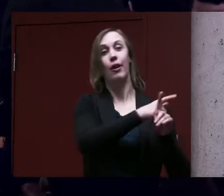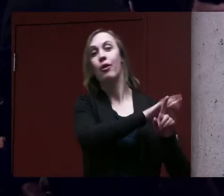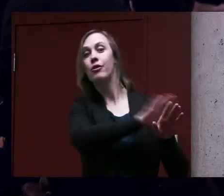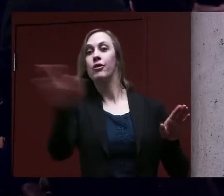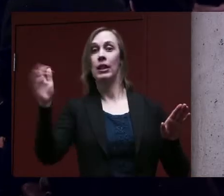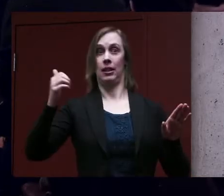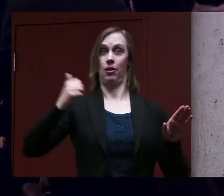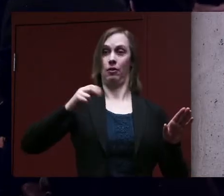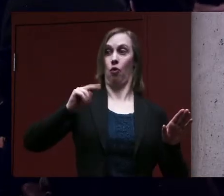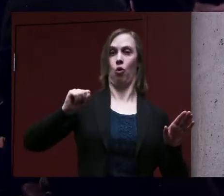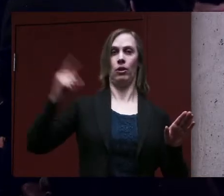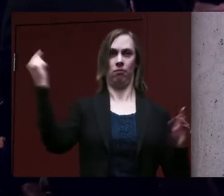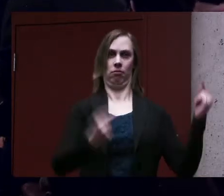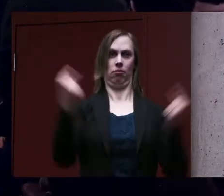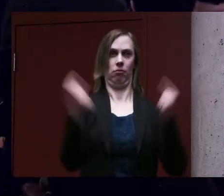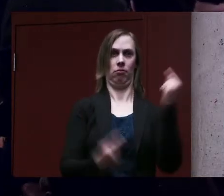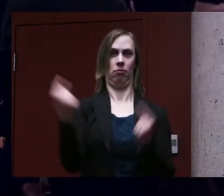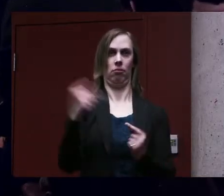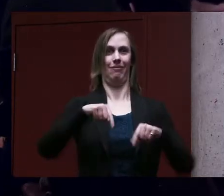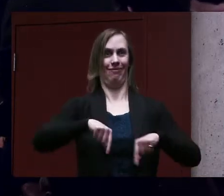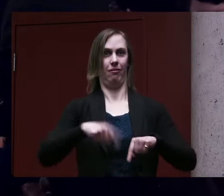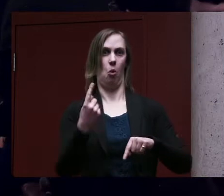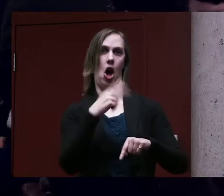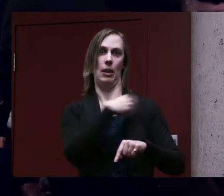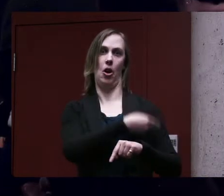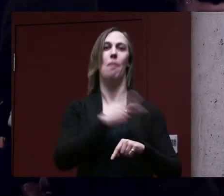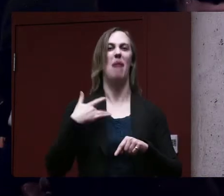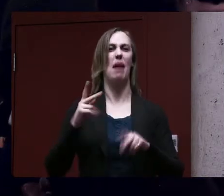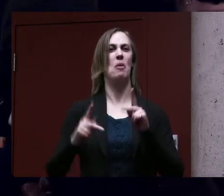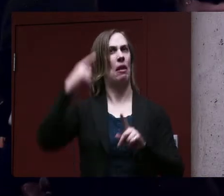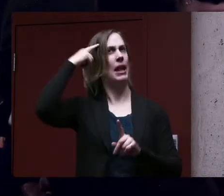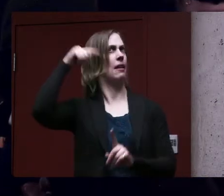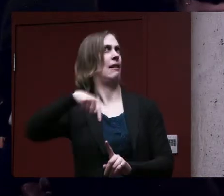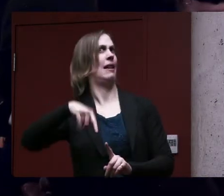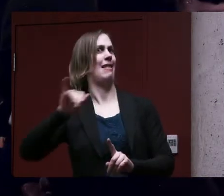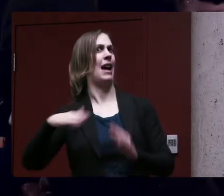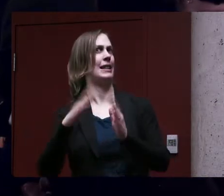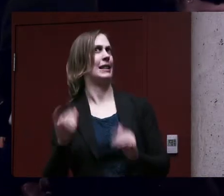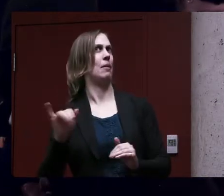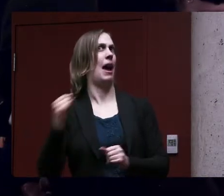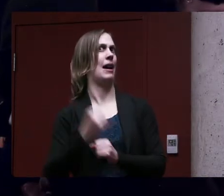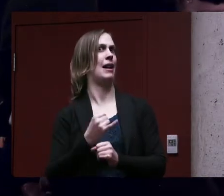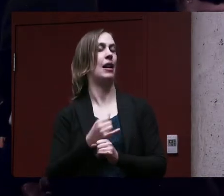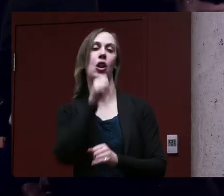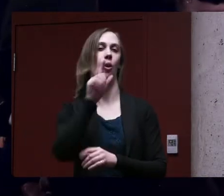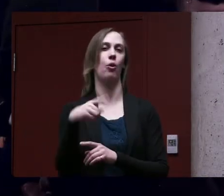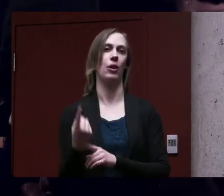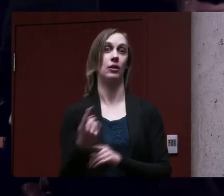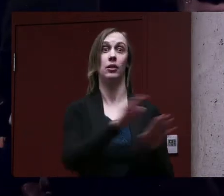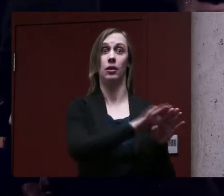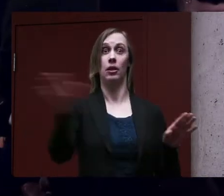But scattered around our province are 9 large institutions and many sort of